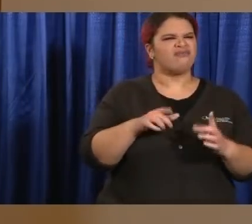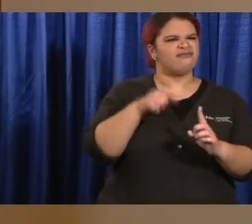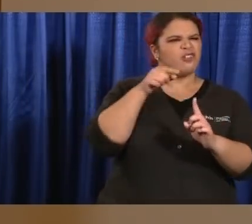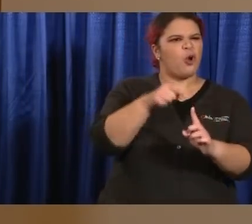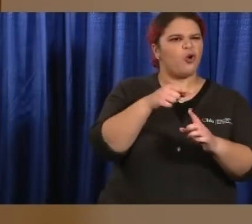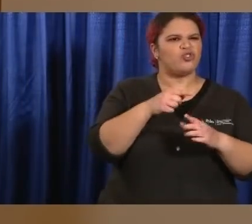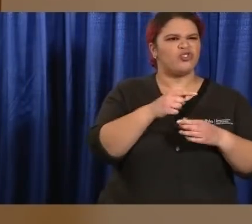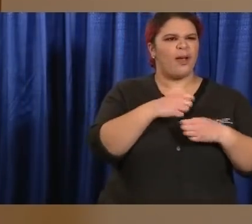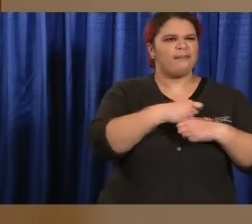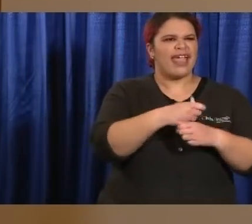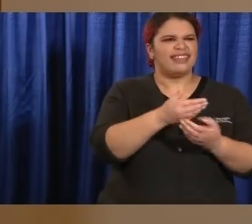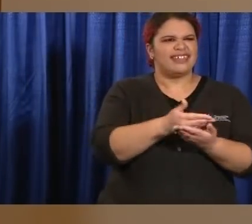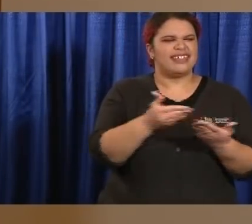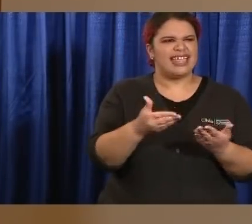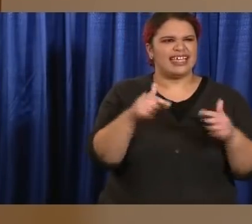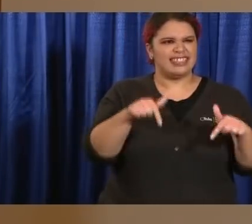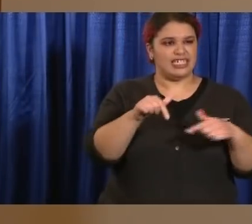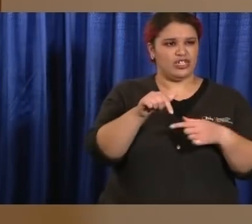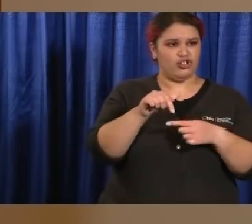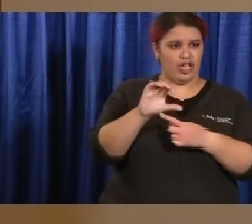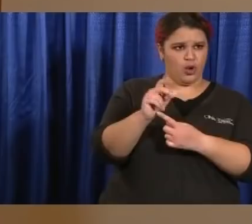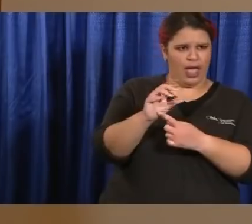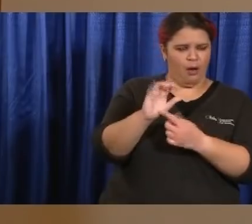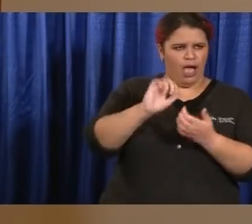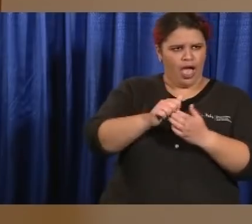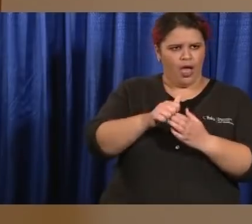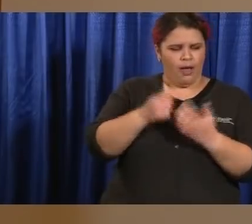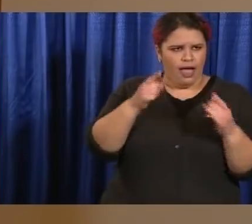weren't ordering from Ohio, or is this part of the